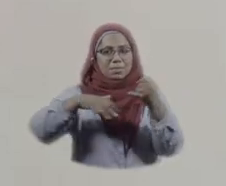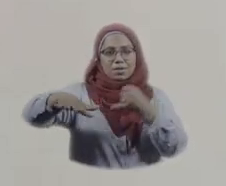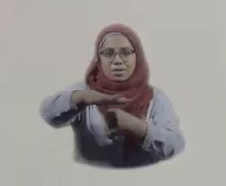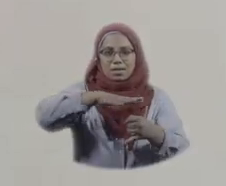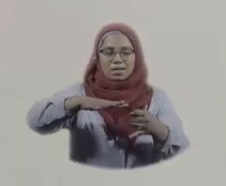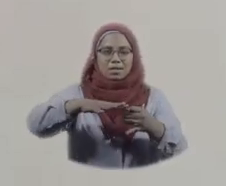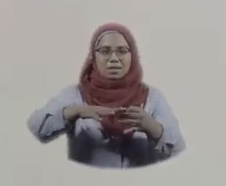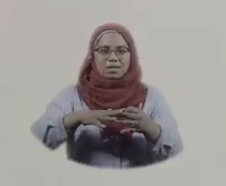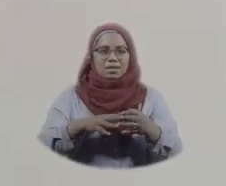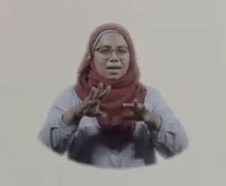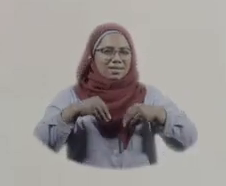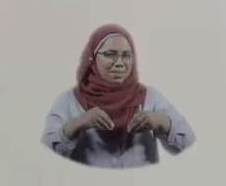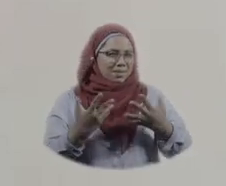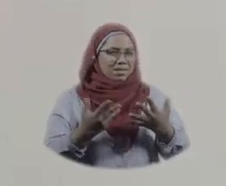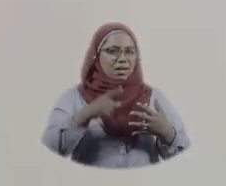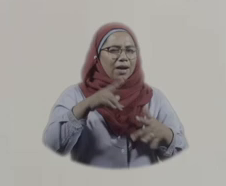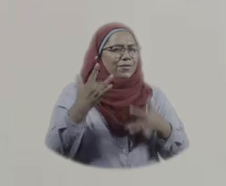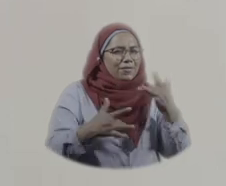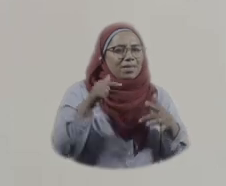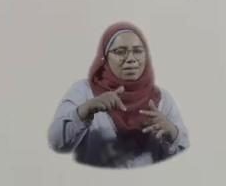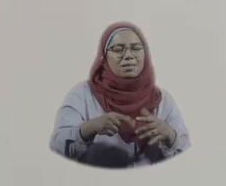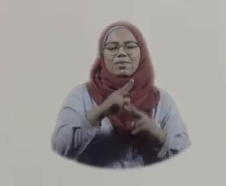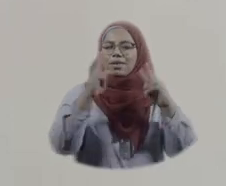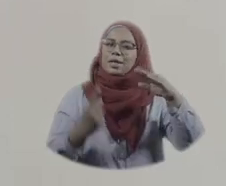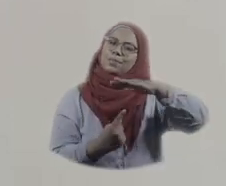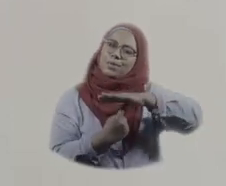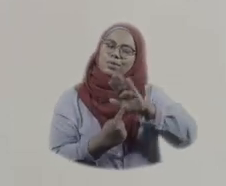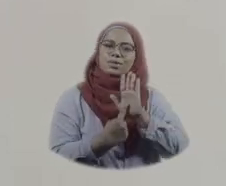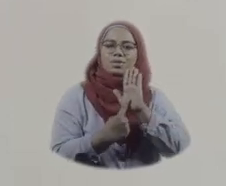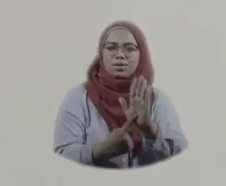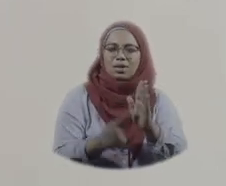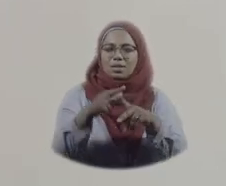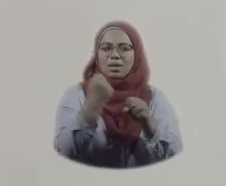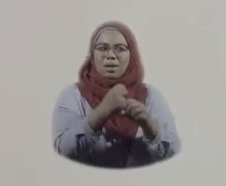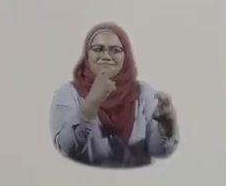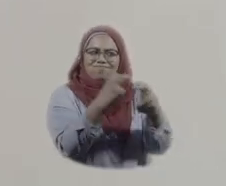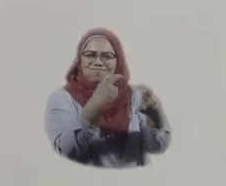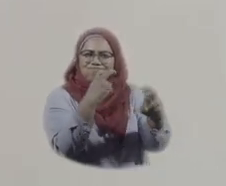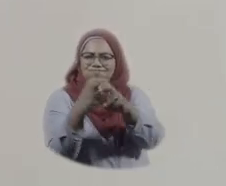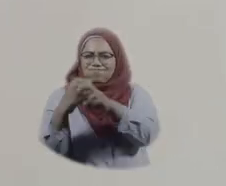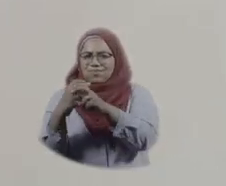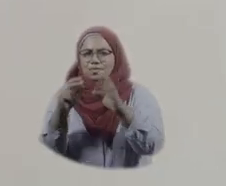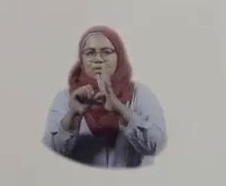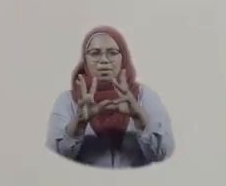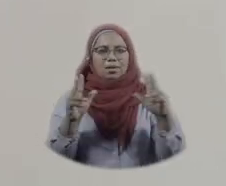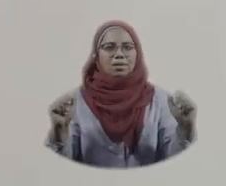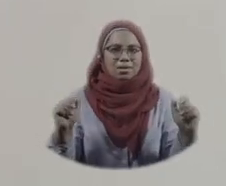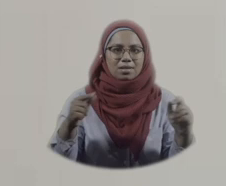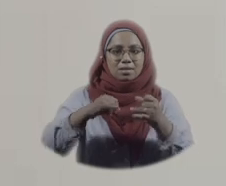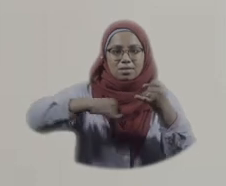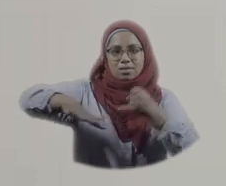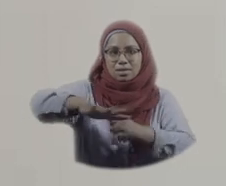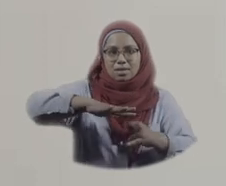facing that we are completely oblivious to, and I feel like this show is a really important step in tackling such problems that are in our